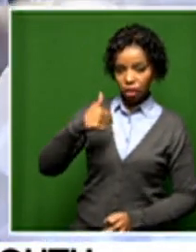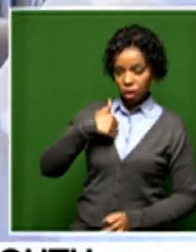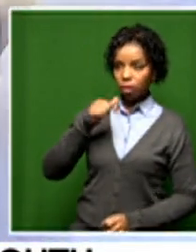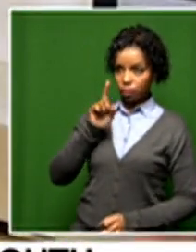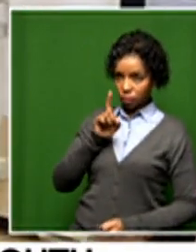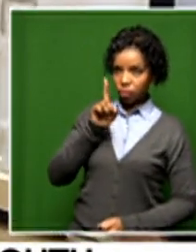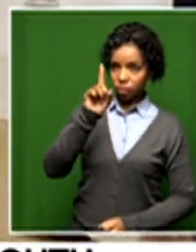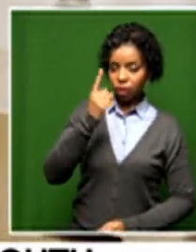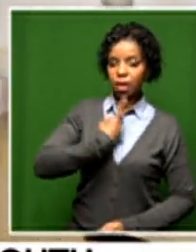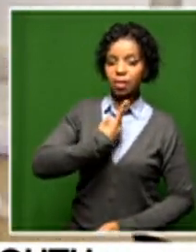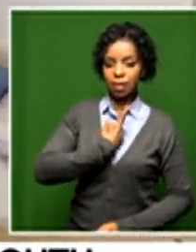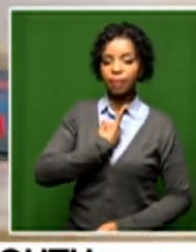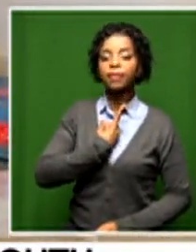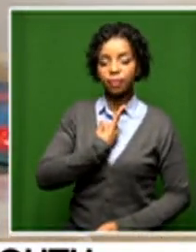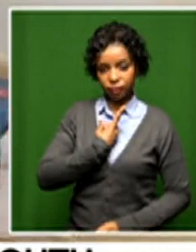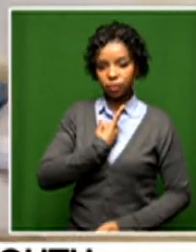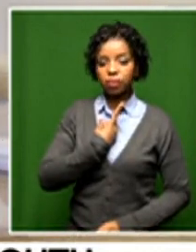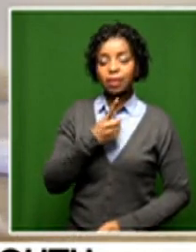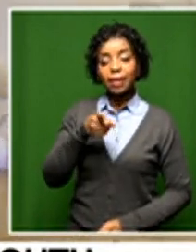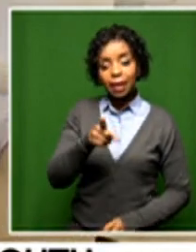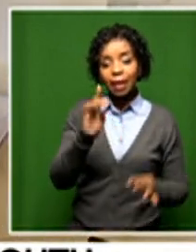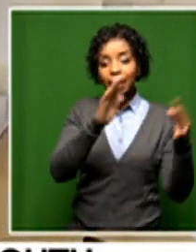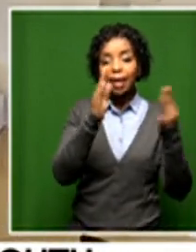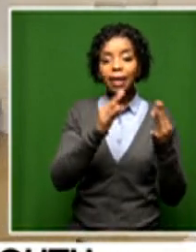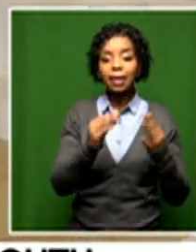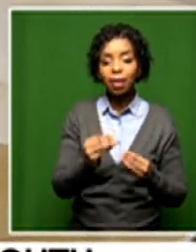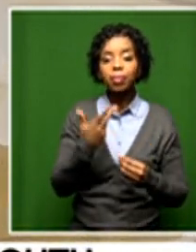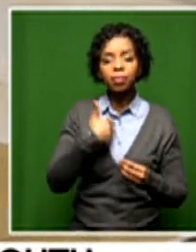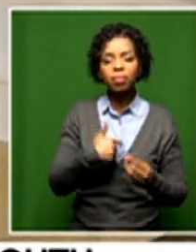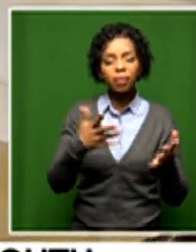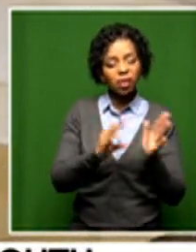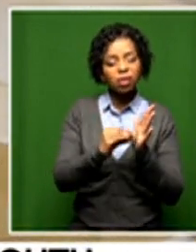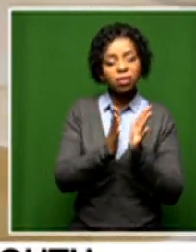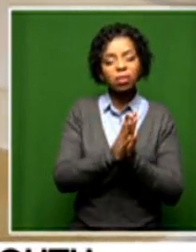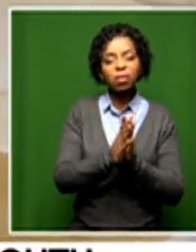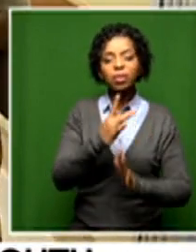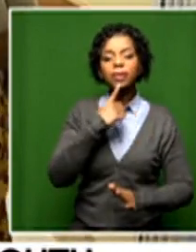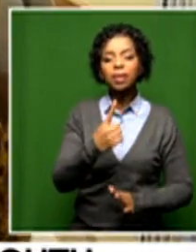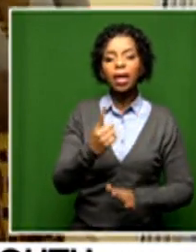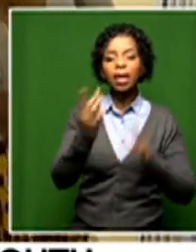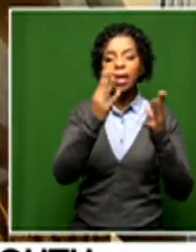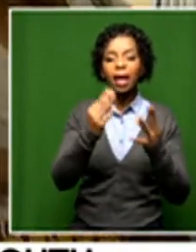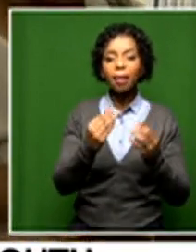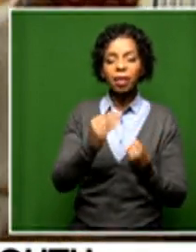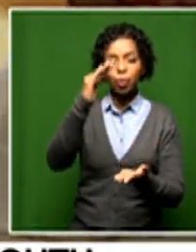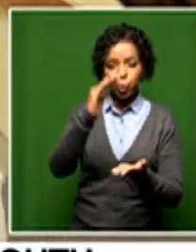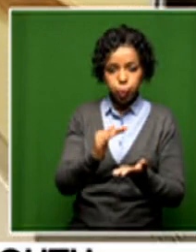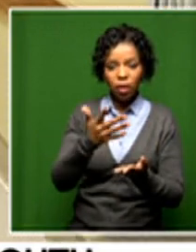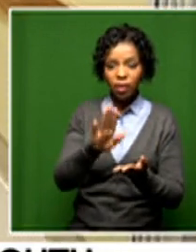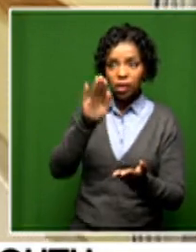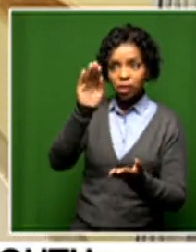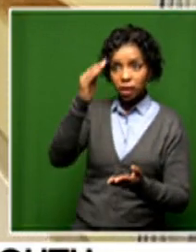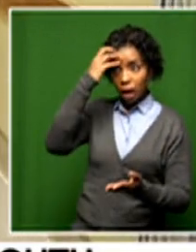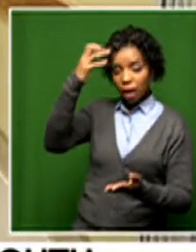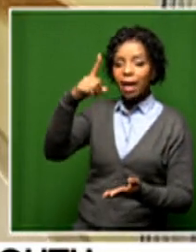And that number simply shrank down. And I phoned a number of professors and said, but your test numbers are decreasing. They said, yes, it's because